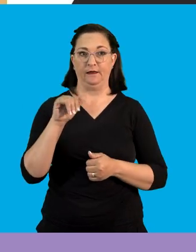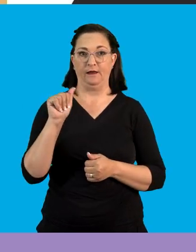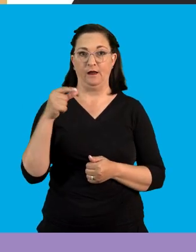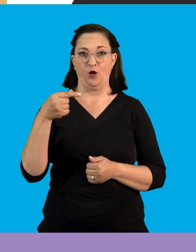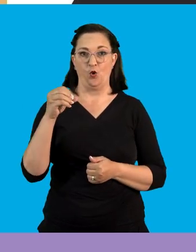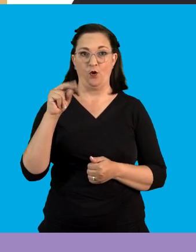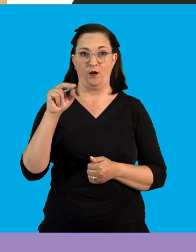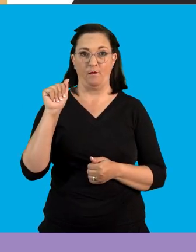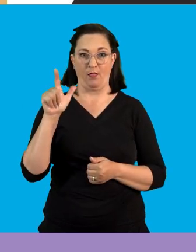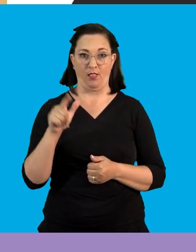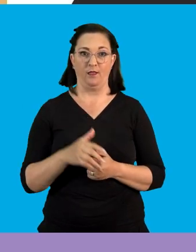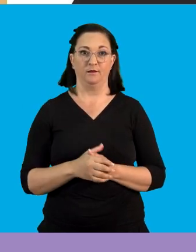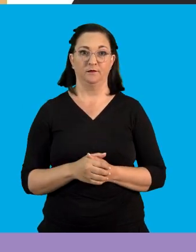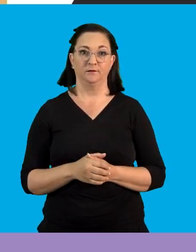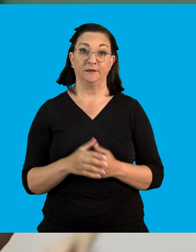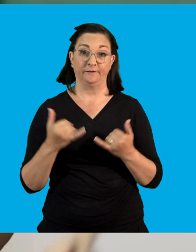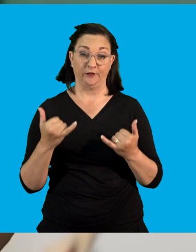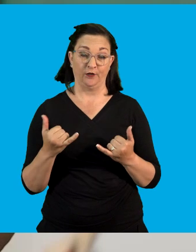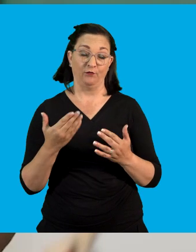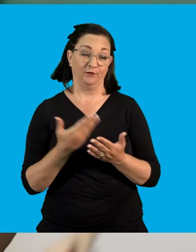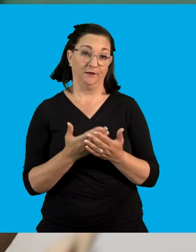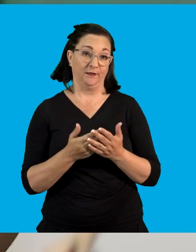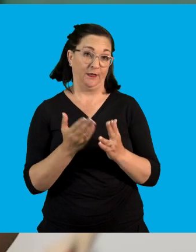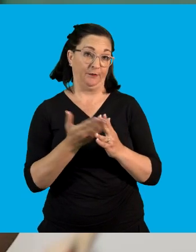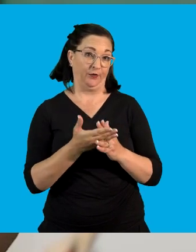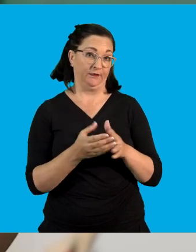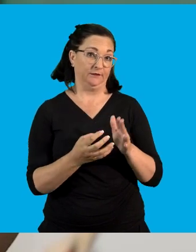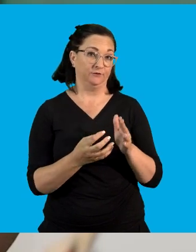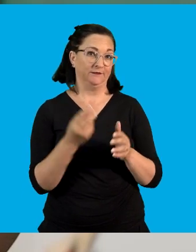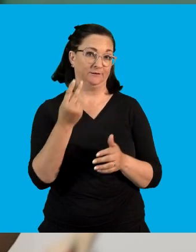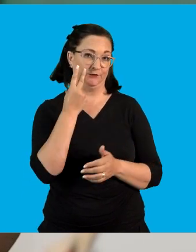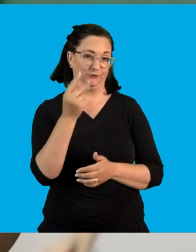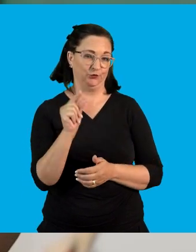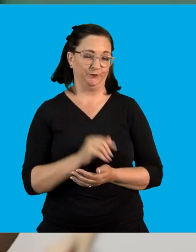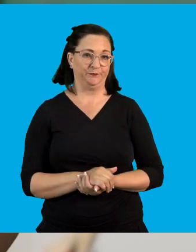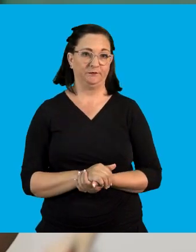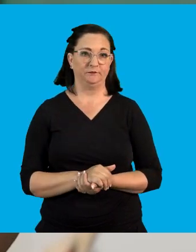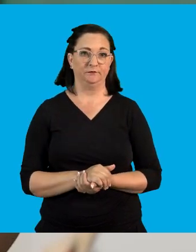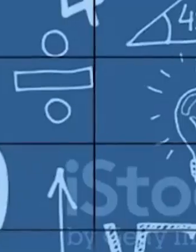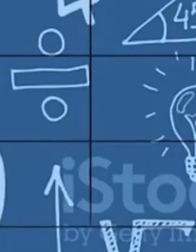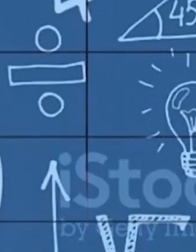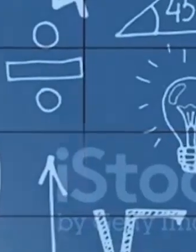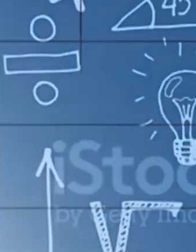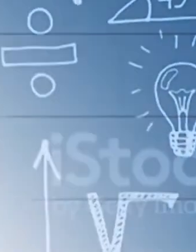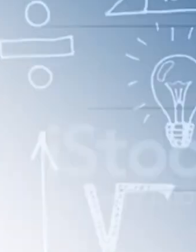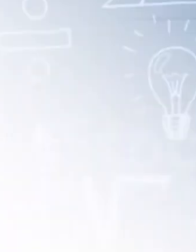diagonal. That's how a diagonal line appears. Let's stop there for now and go for an ad break. See you soon.